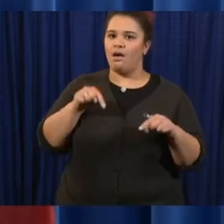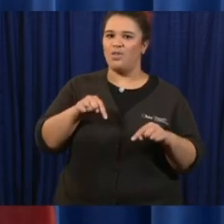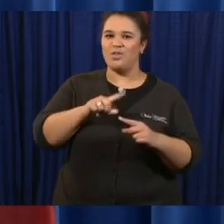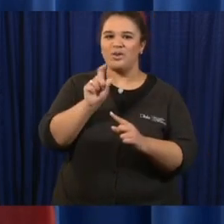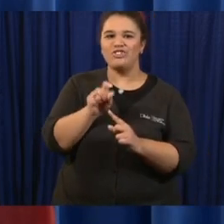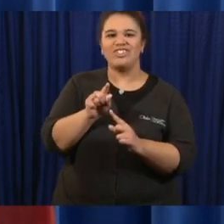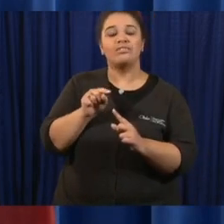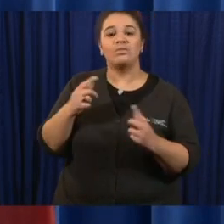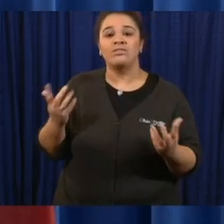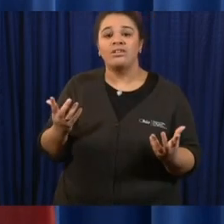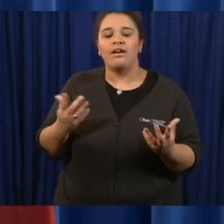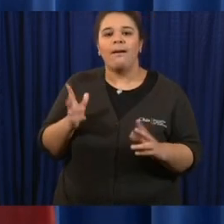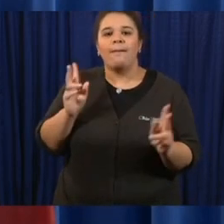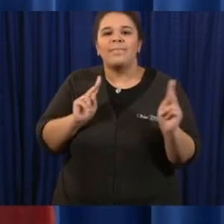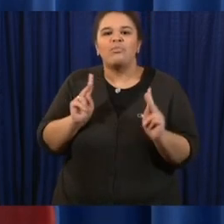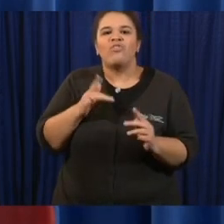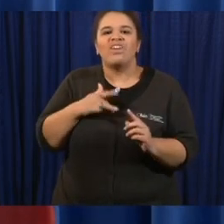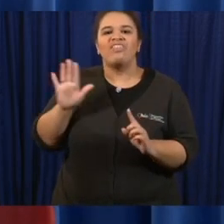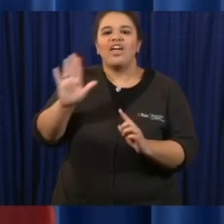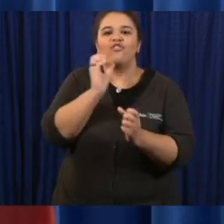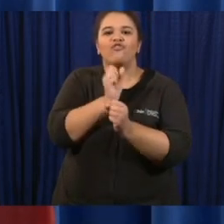on?